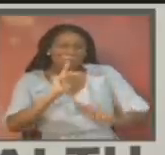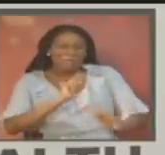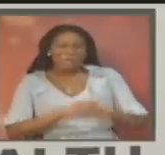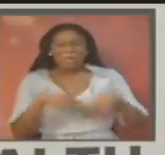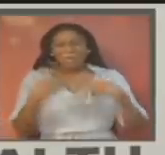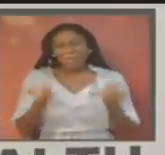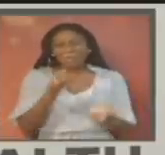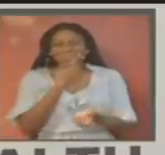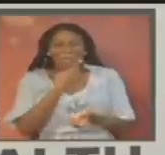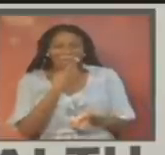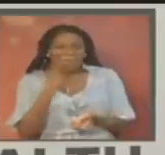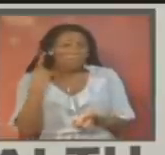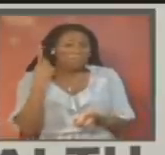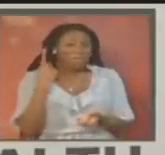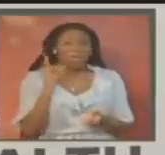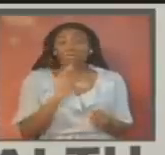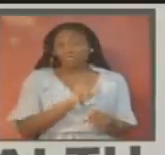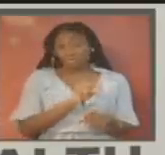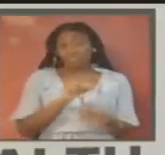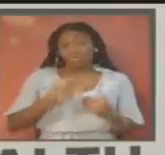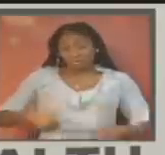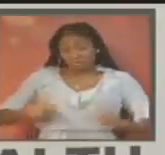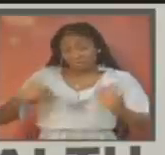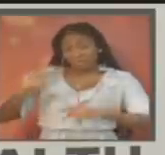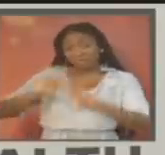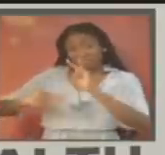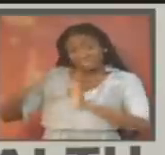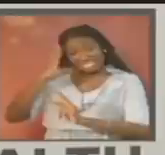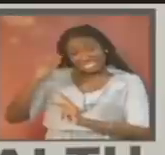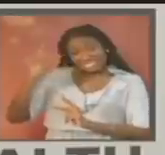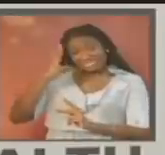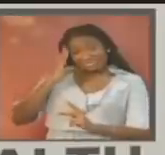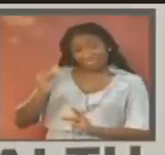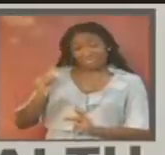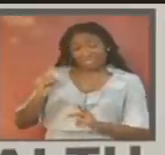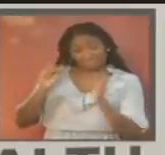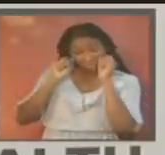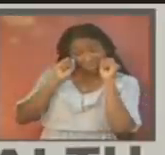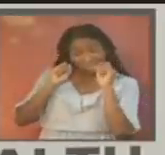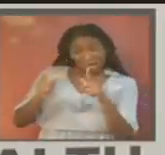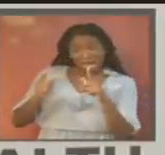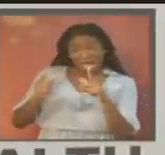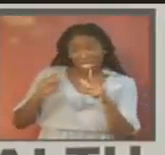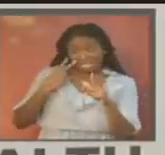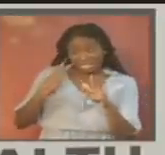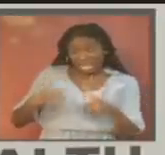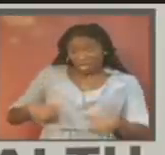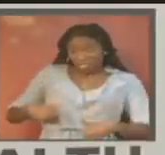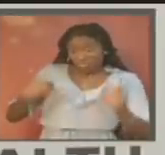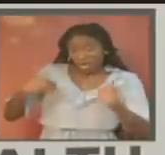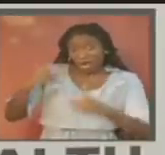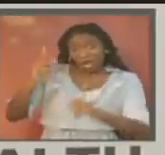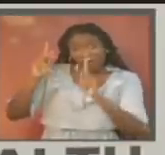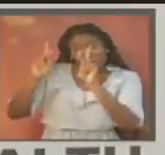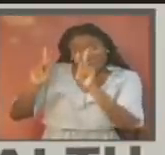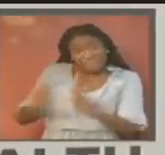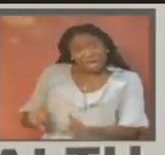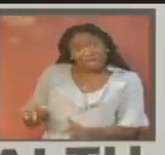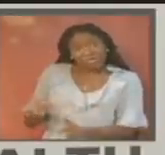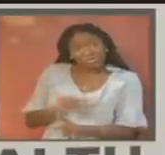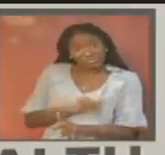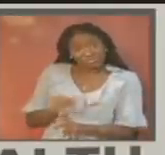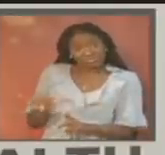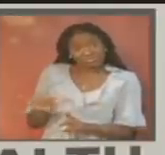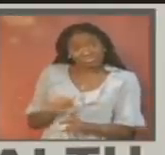been migrating down, and we can be still surprised by having a younger person affected. If you look at the signs of it, although it's not